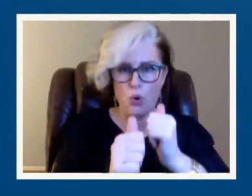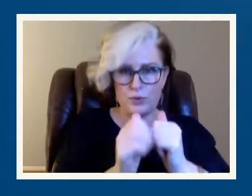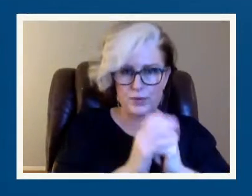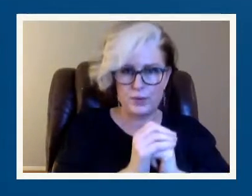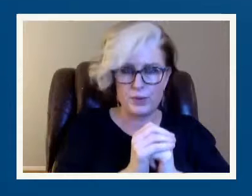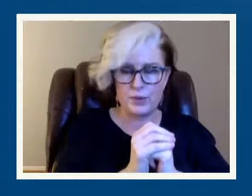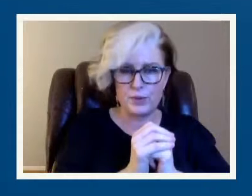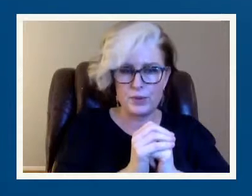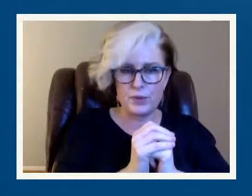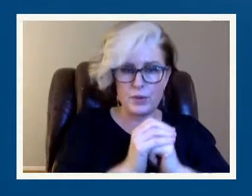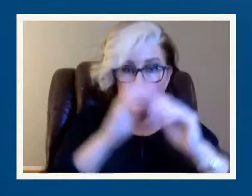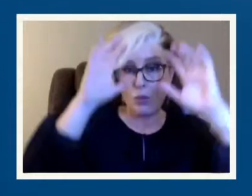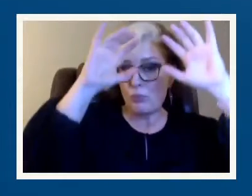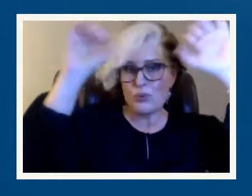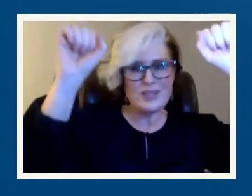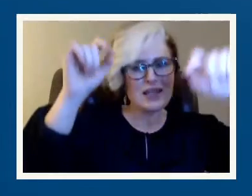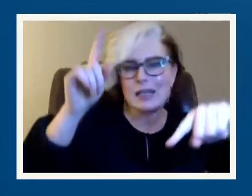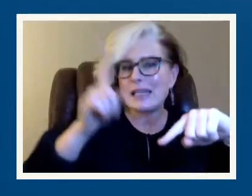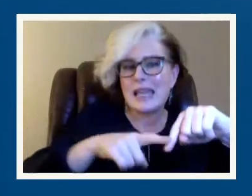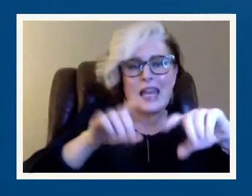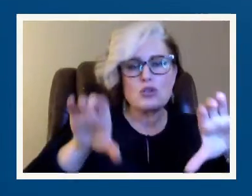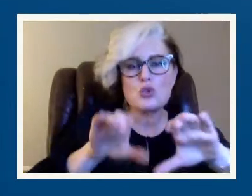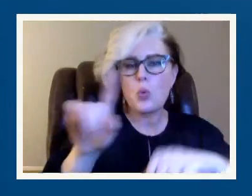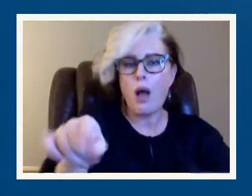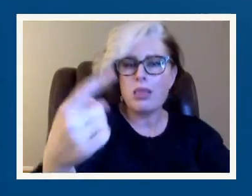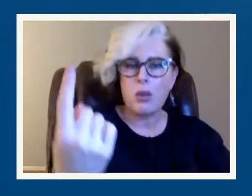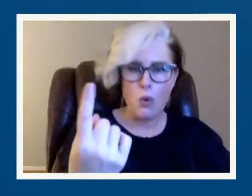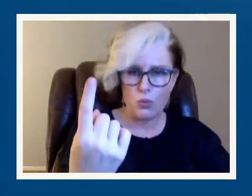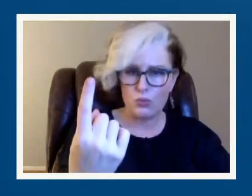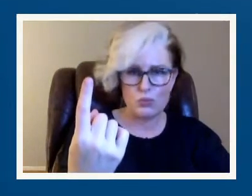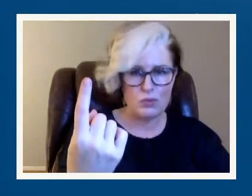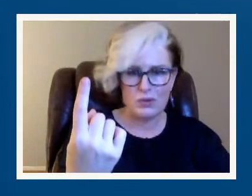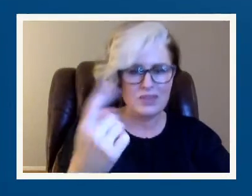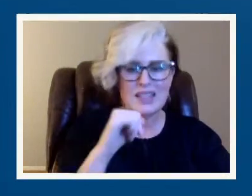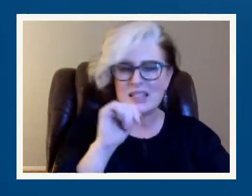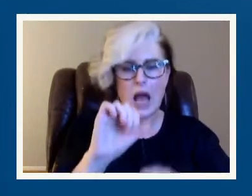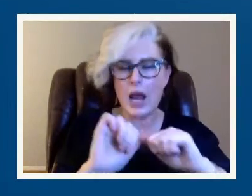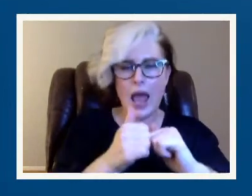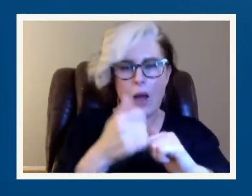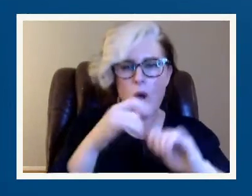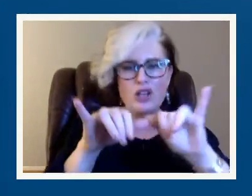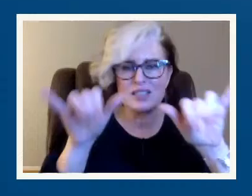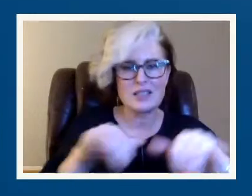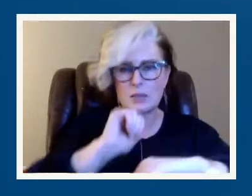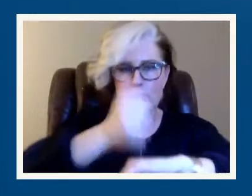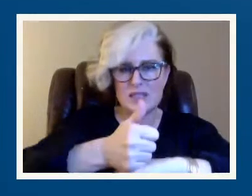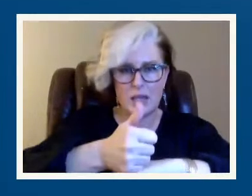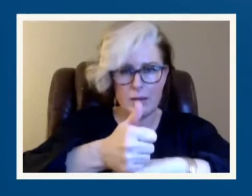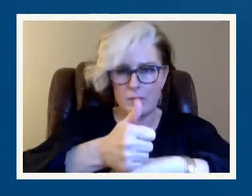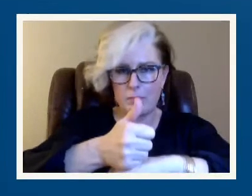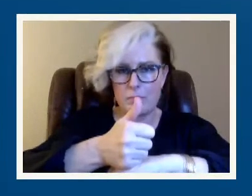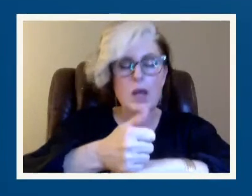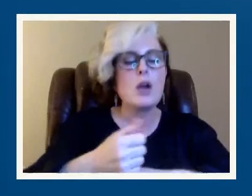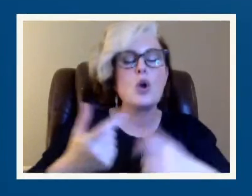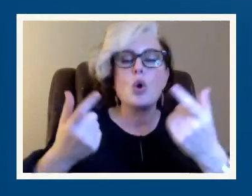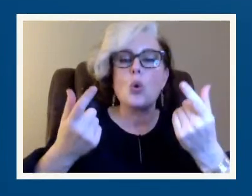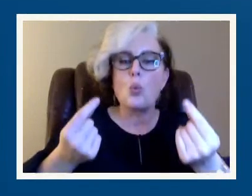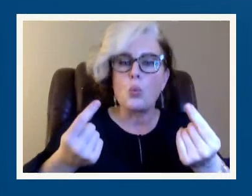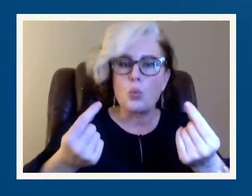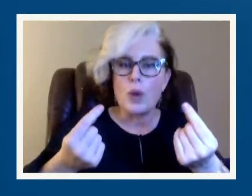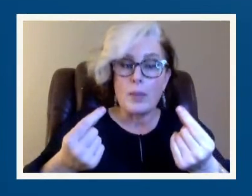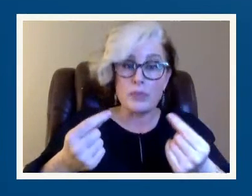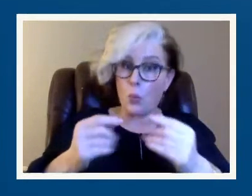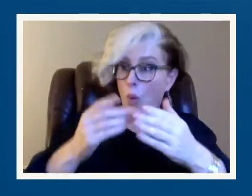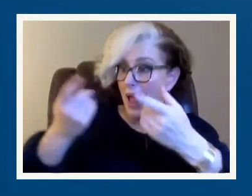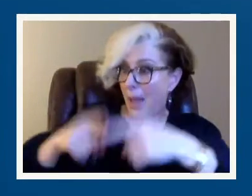A president can't do stuff alone. That's not how our system is set up. So what happens in the House, what